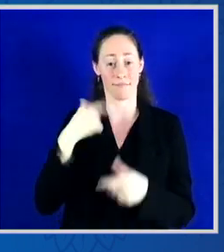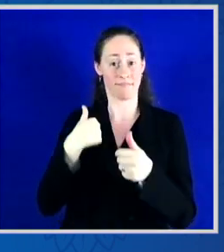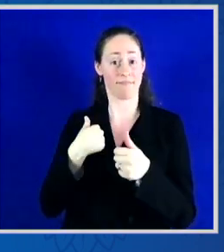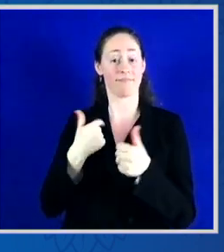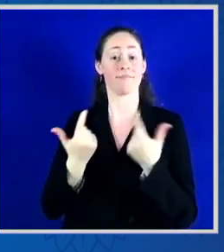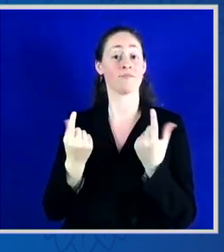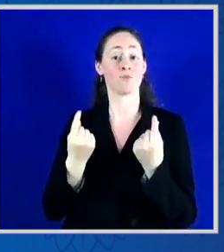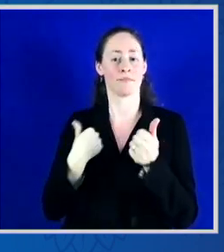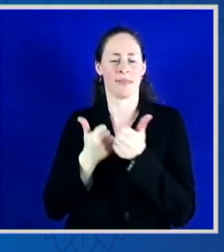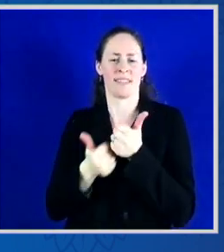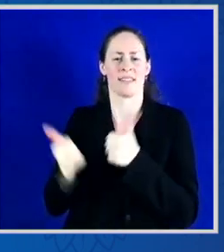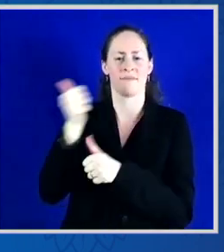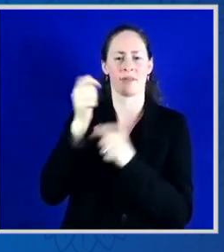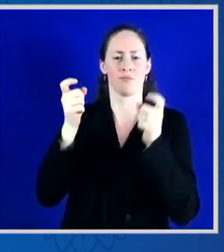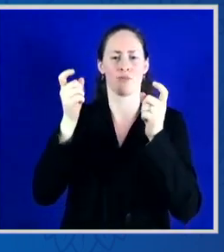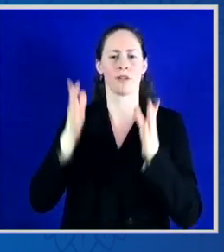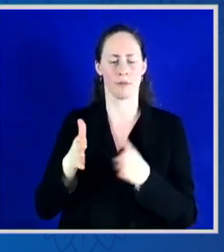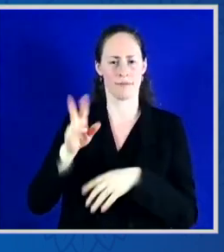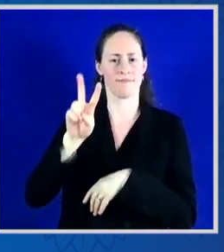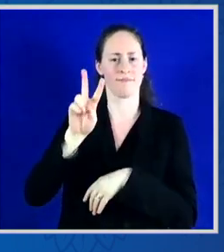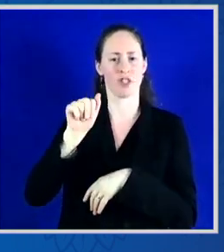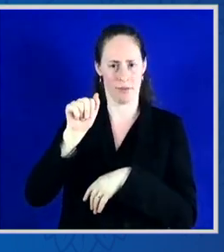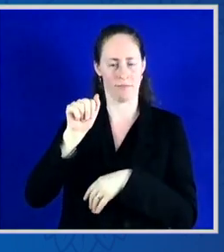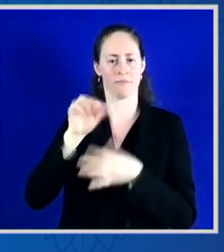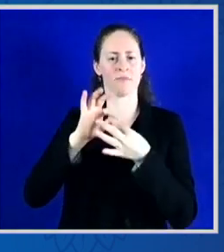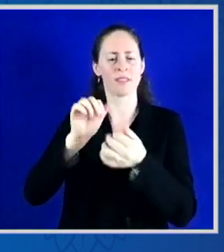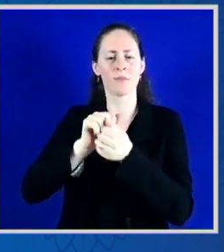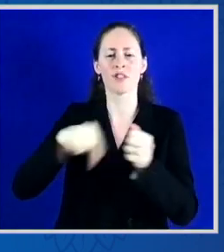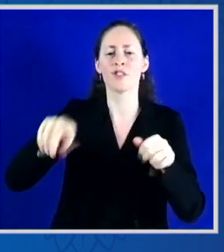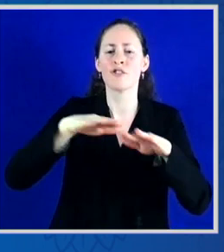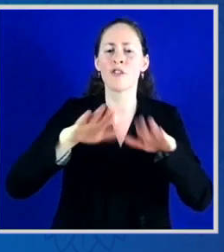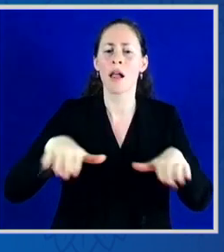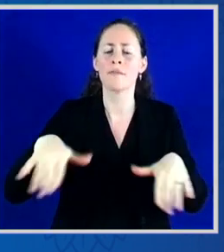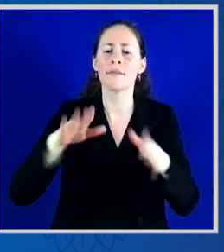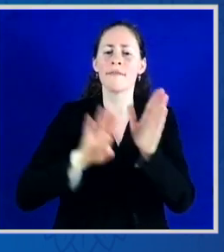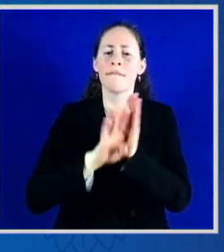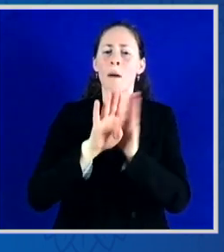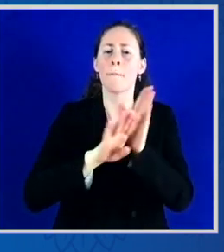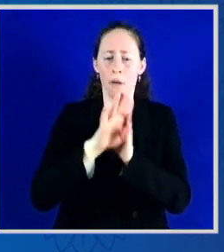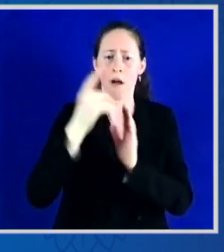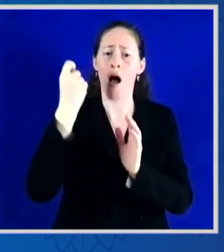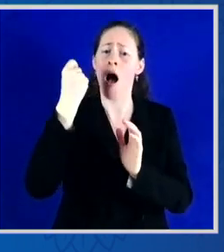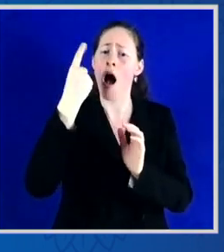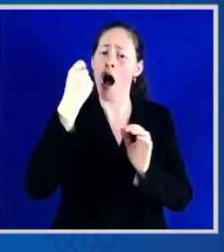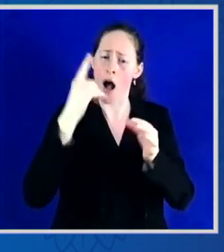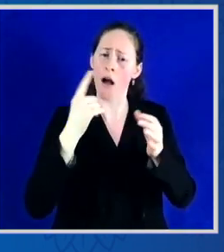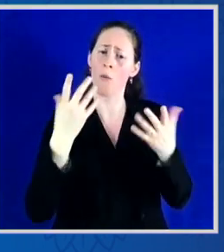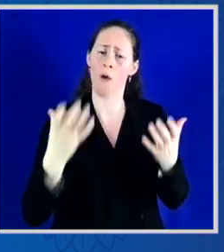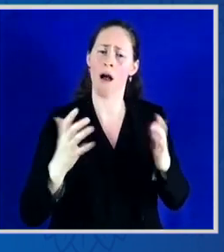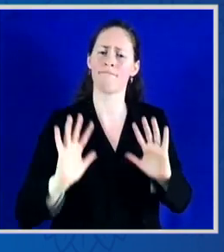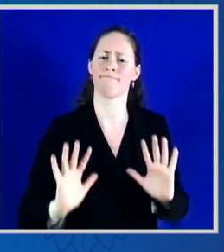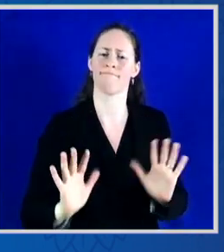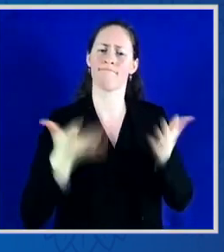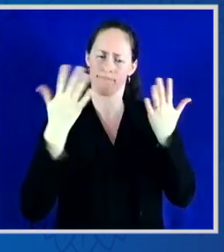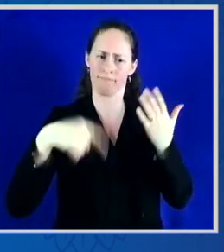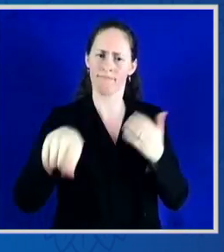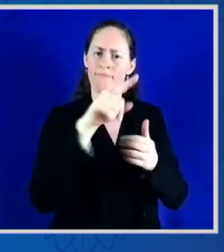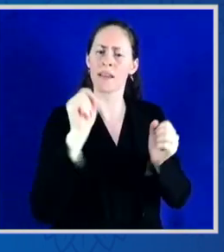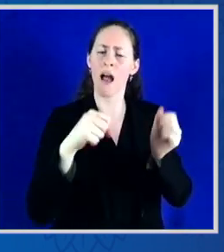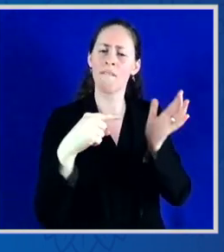Child Development Center, which provides affordable, high-quality early education to children 3 months to 5